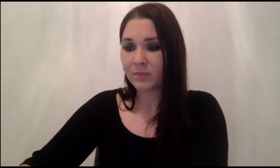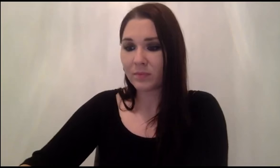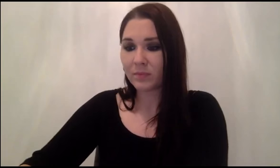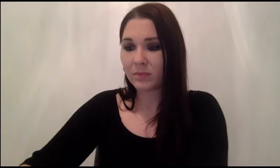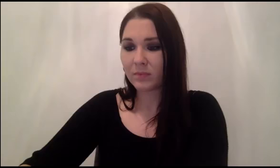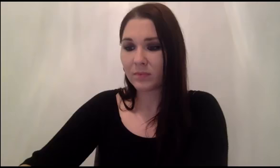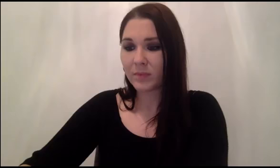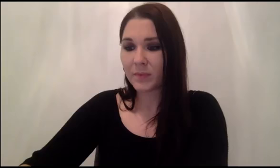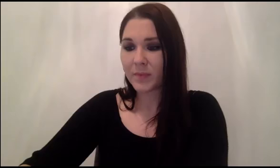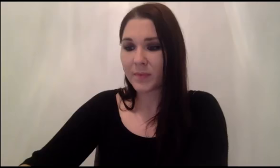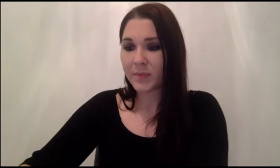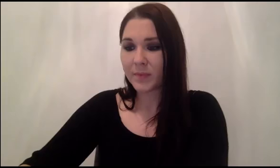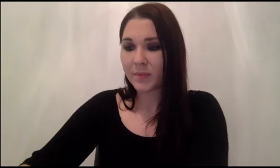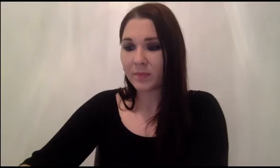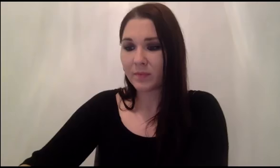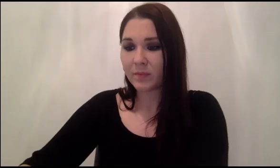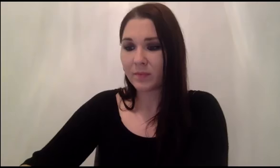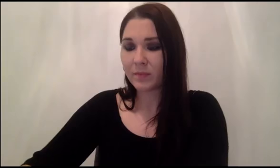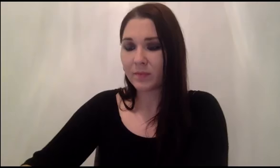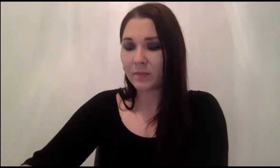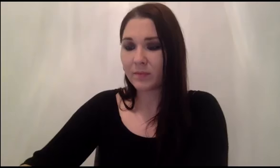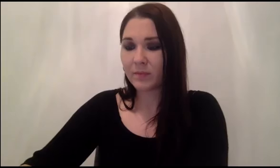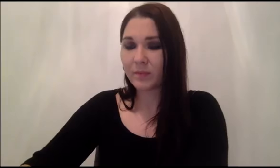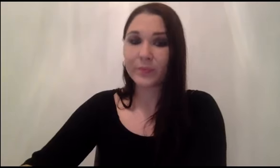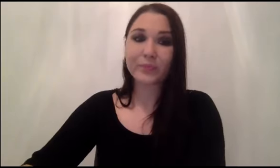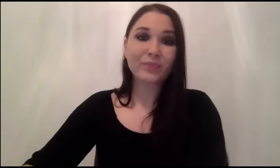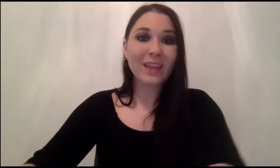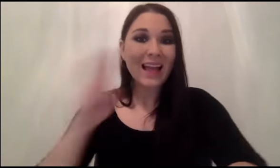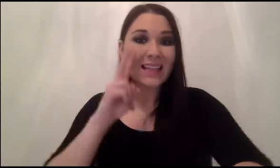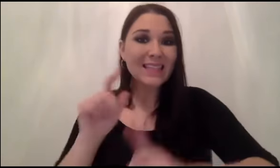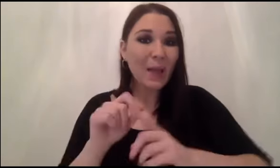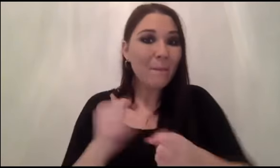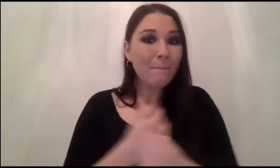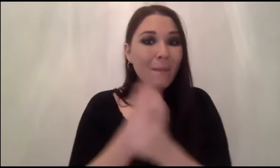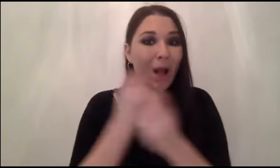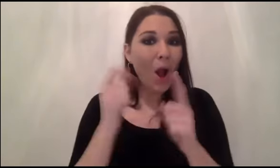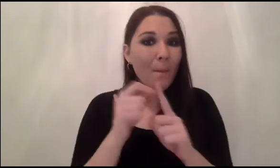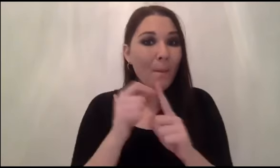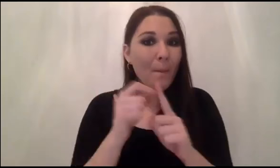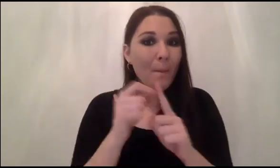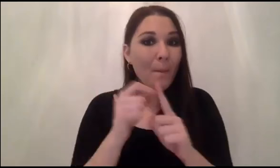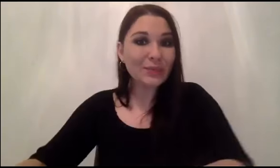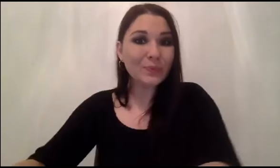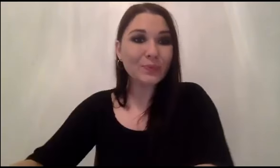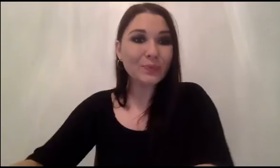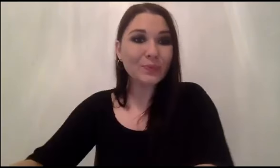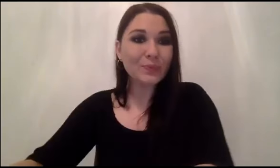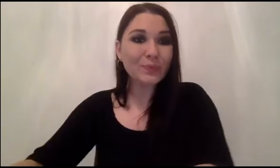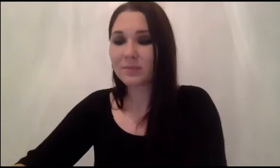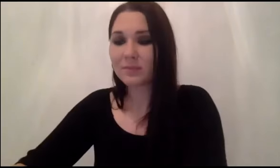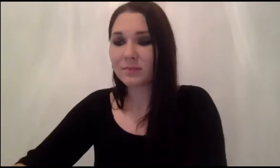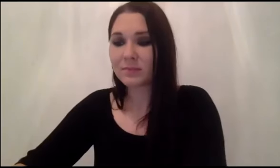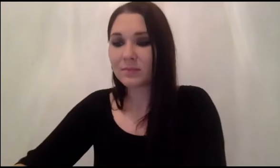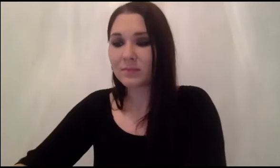Got a bit trouble, can't see my PowerPoint here. Give me a second.